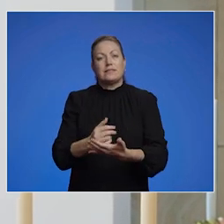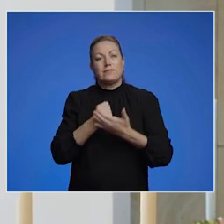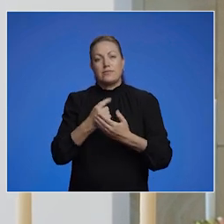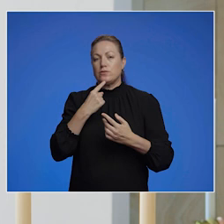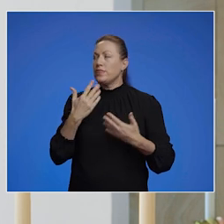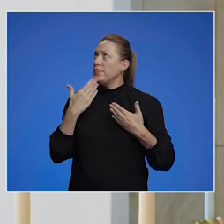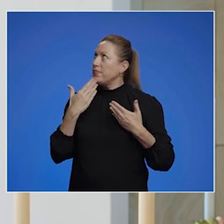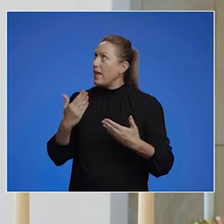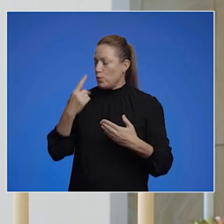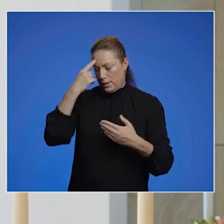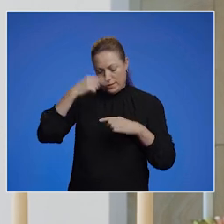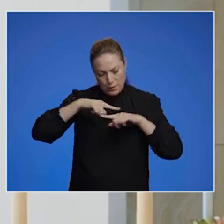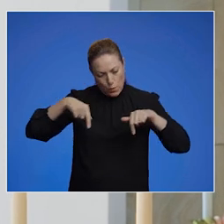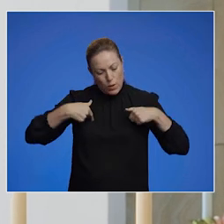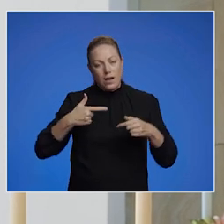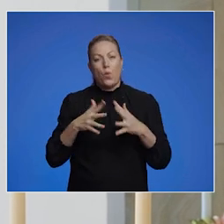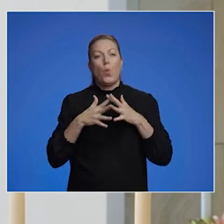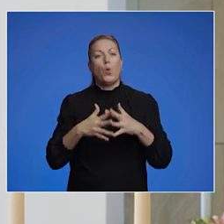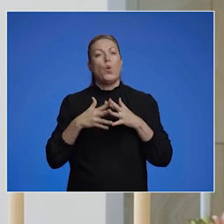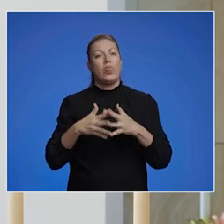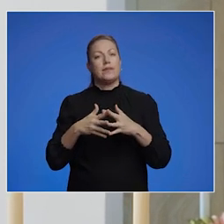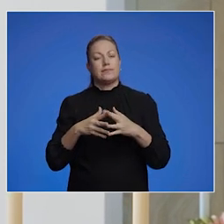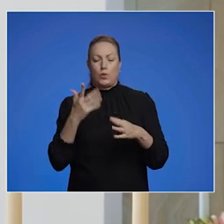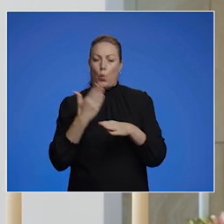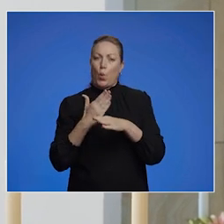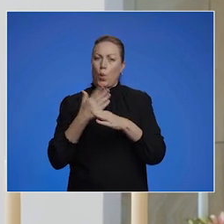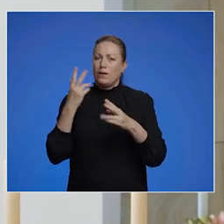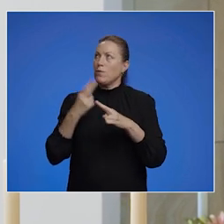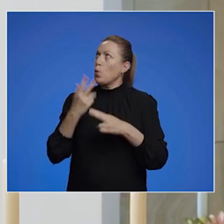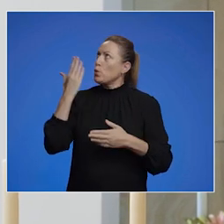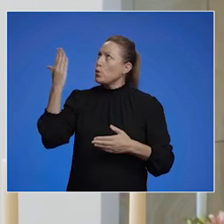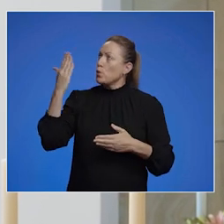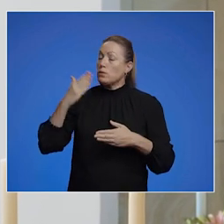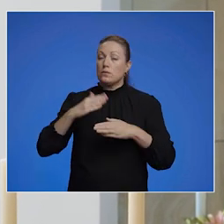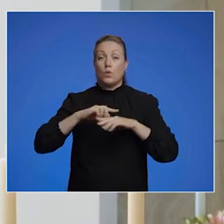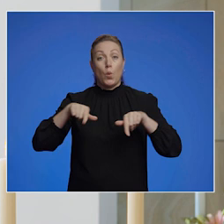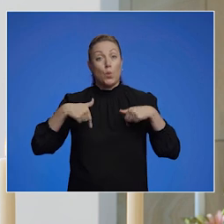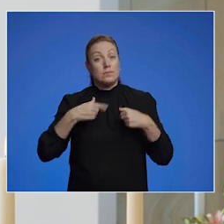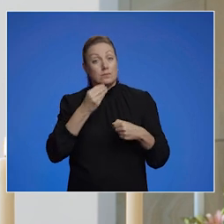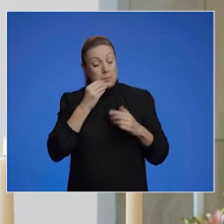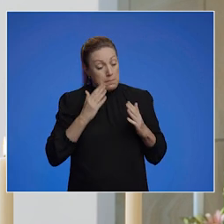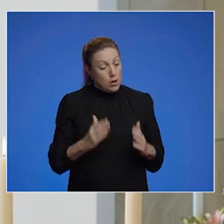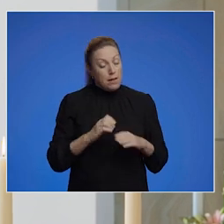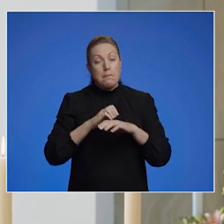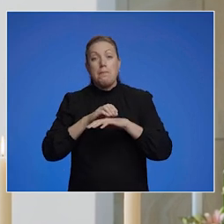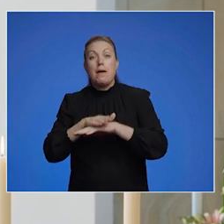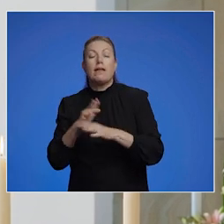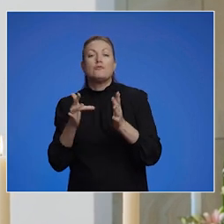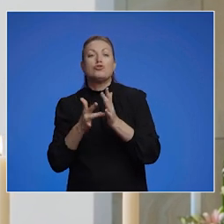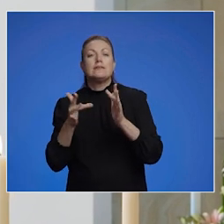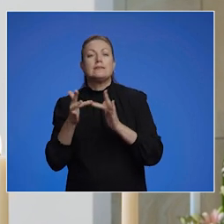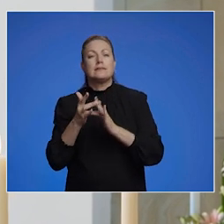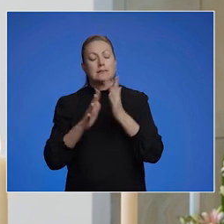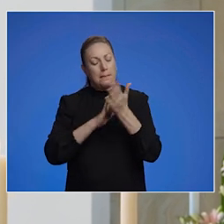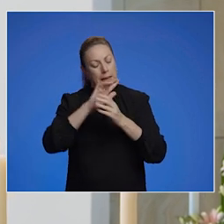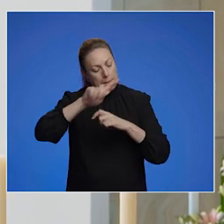have held us worthy to be in your presence and minister to you. Humbly we pray that, partaking of the body and blood of Christ, we may be gathered into one